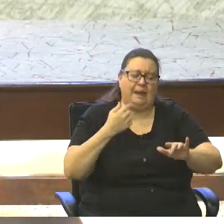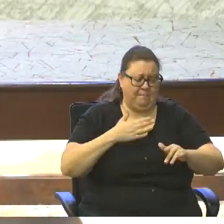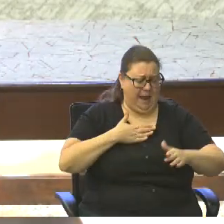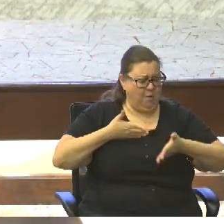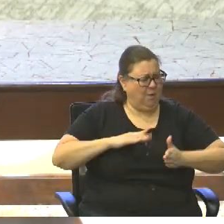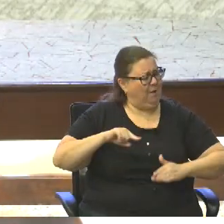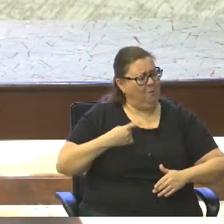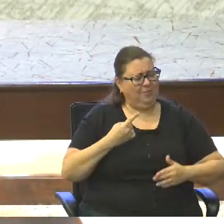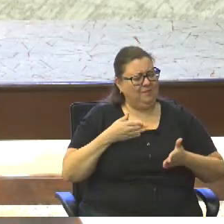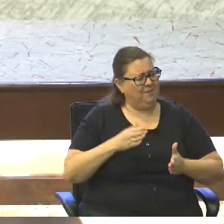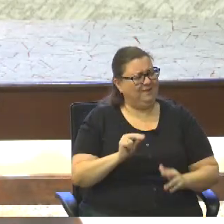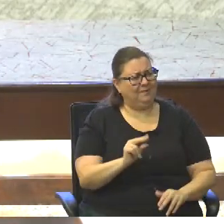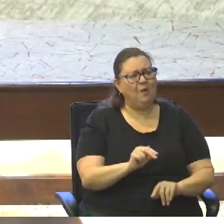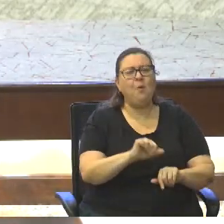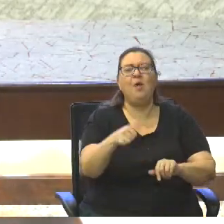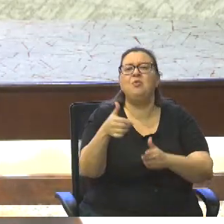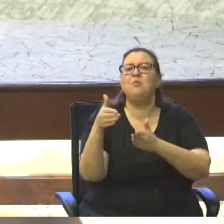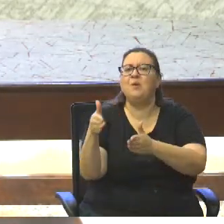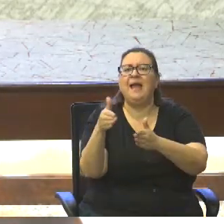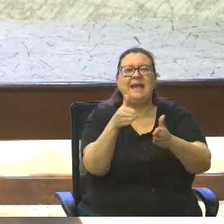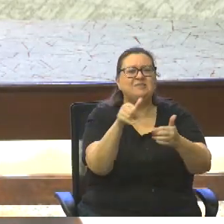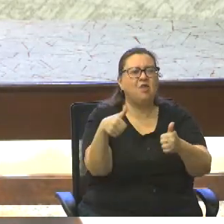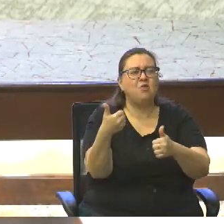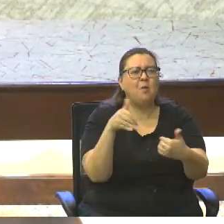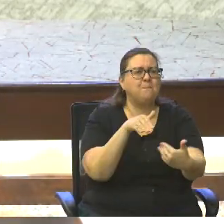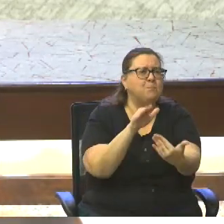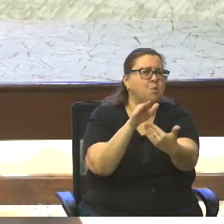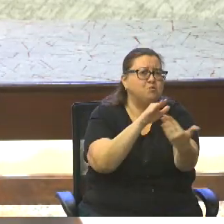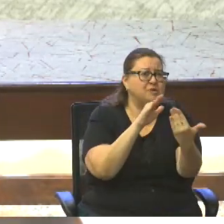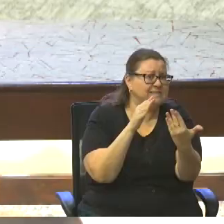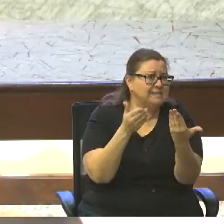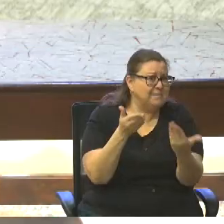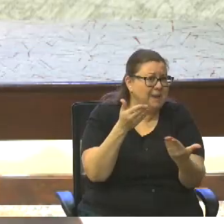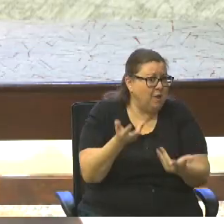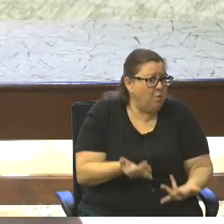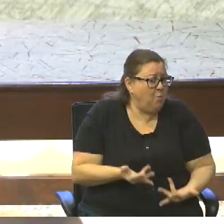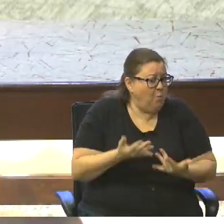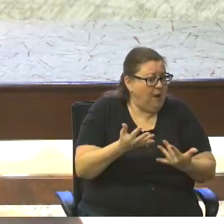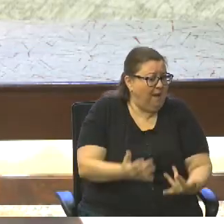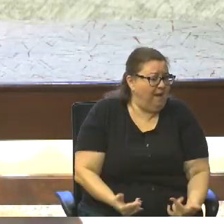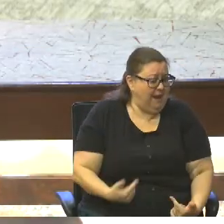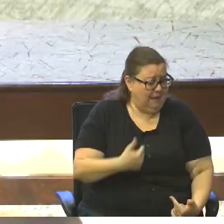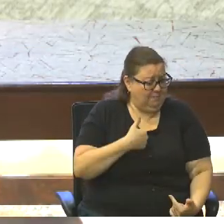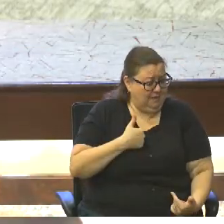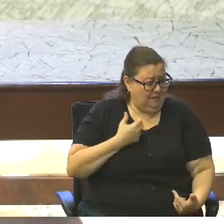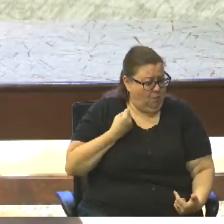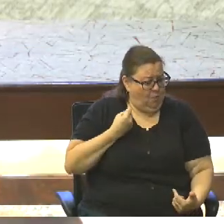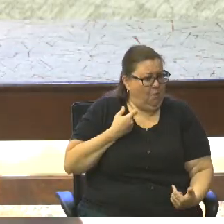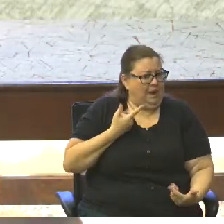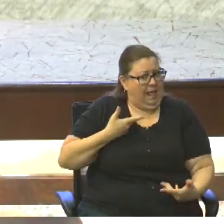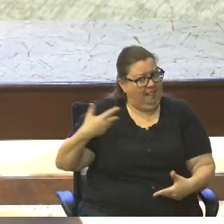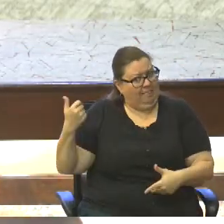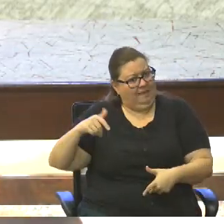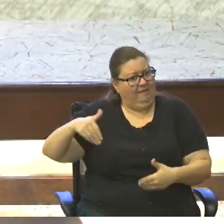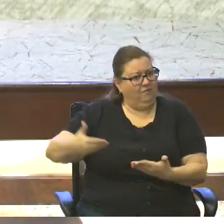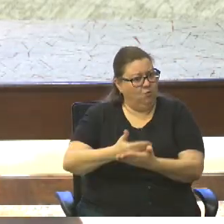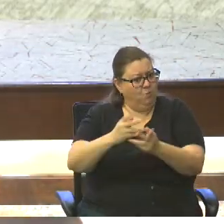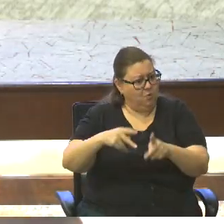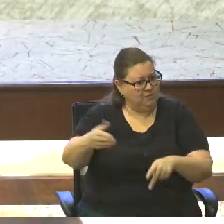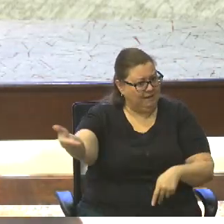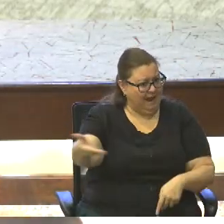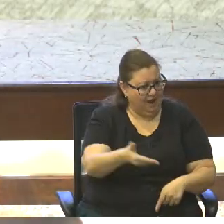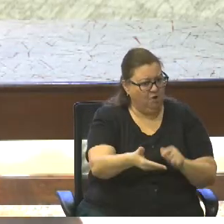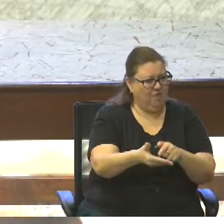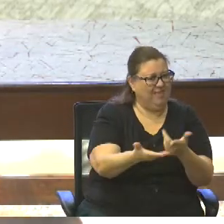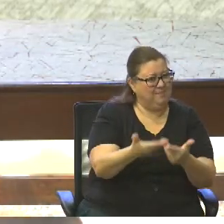are other skill sets that come with different people. And there's certainly the possibility that whoever you bring in might have some different ideas as to how to try to